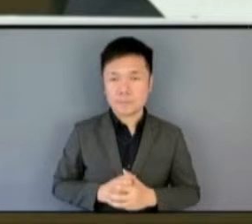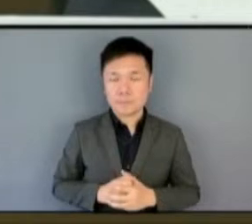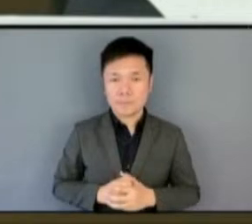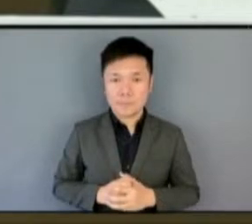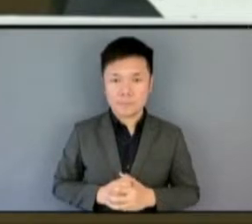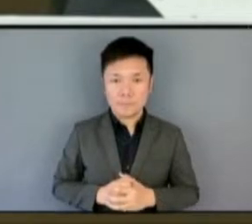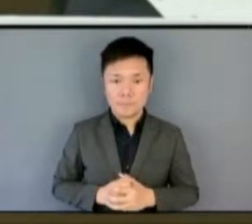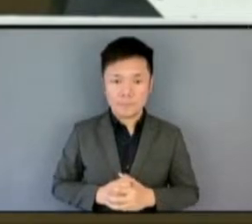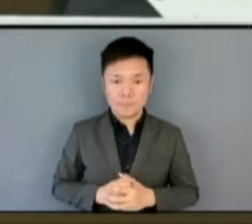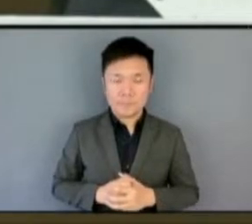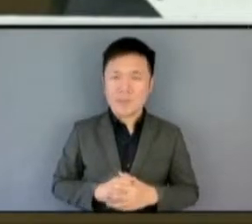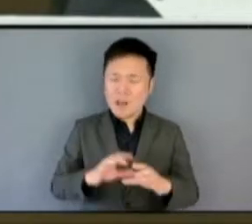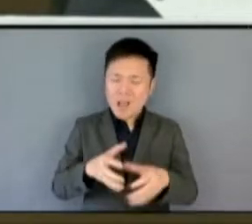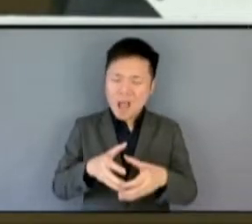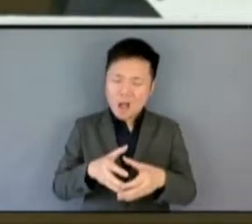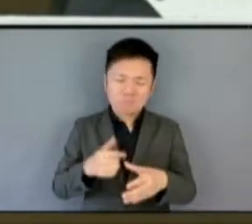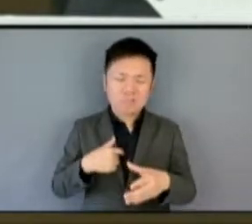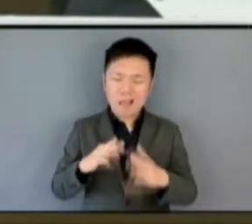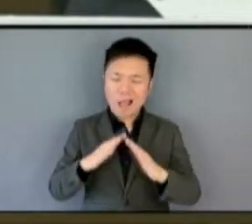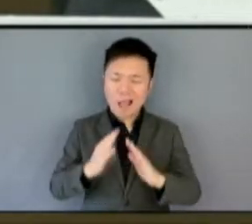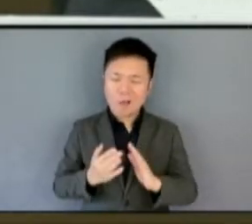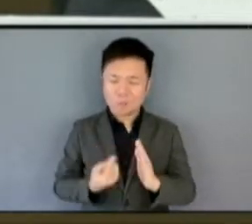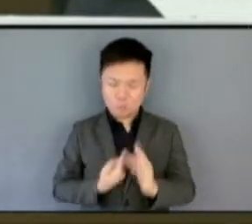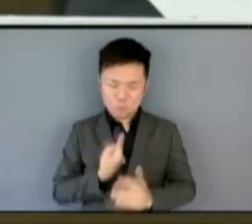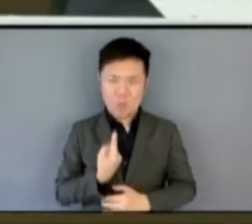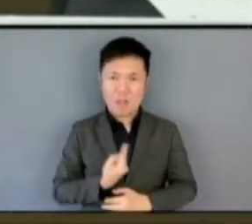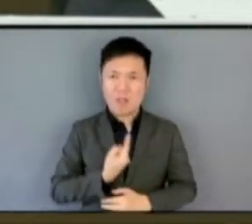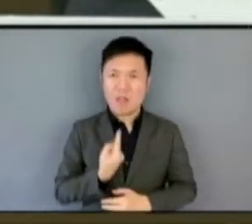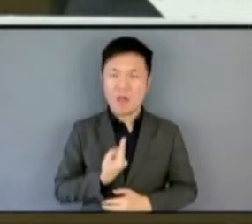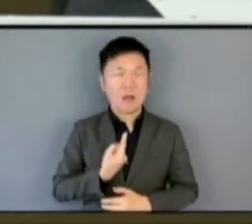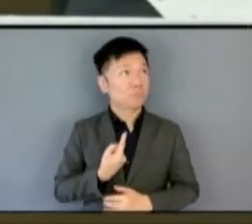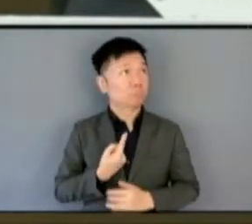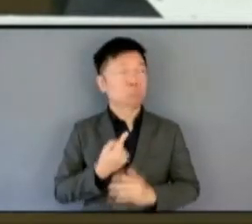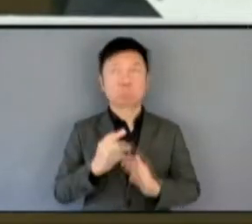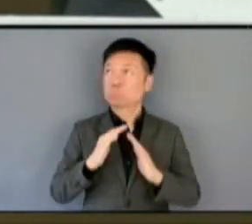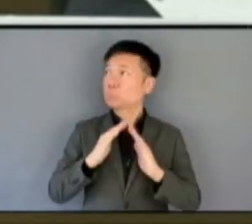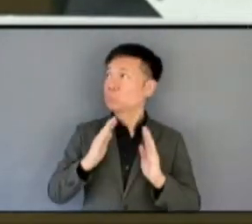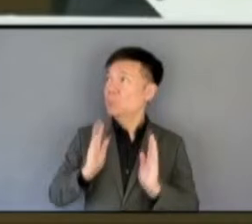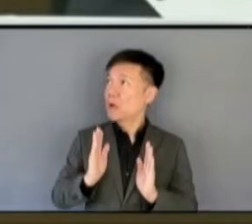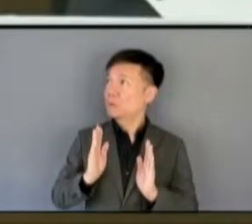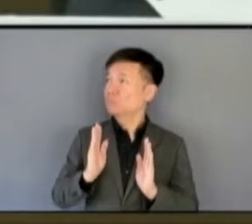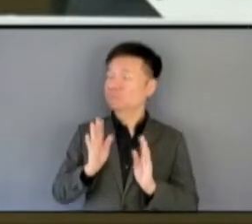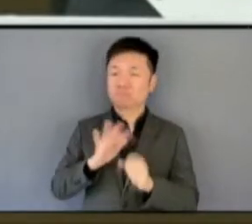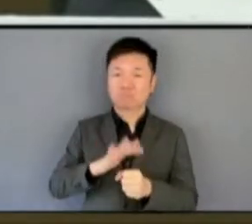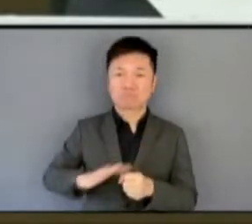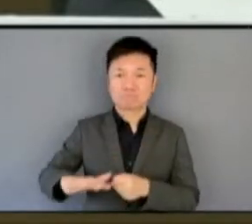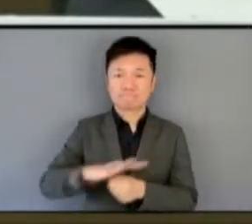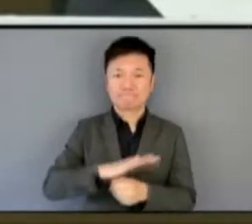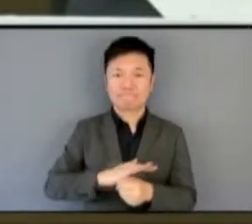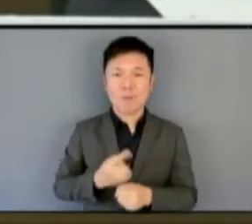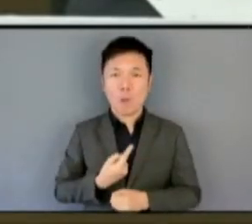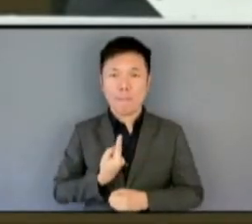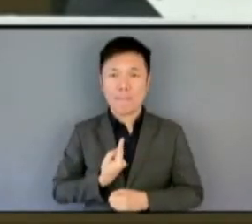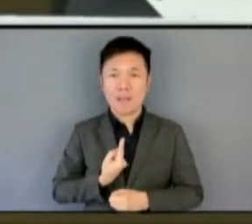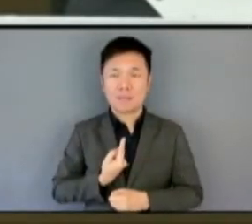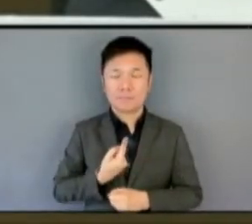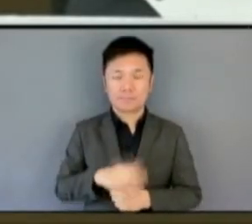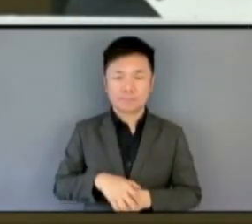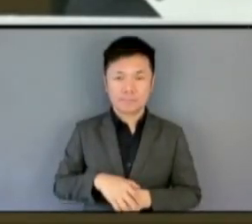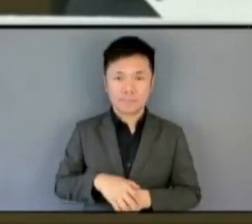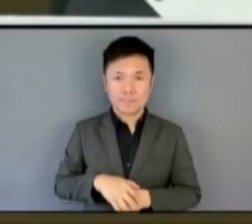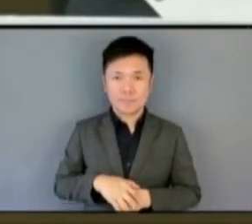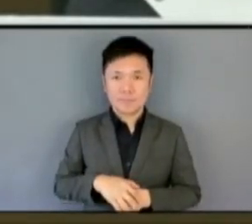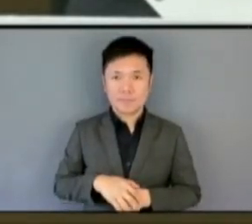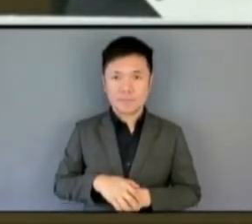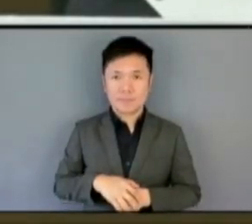in small owned houses, rented houses, or apartments with small home garden. Due to displacement of early